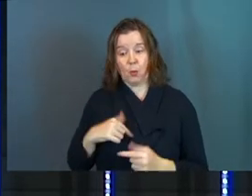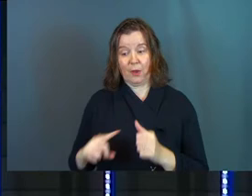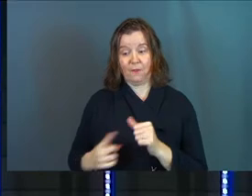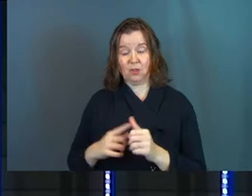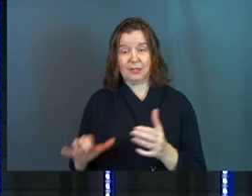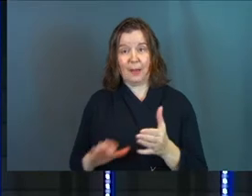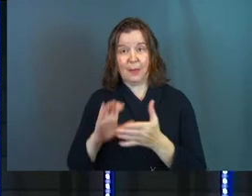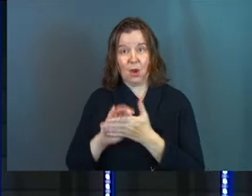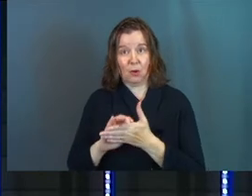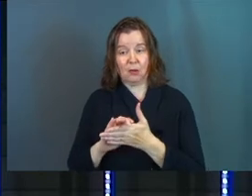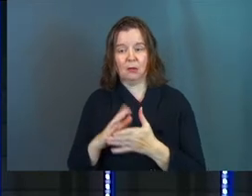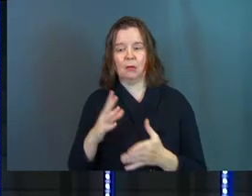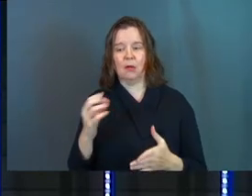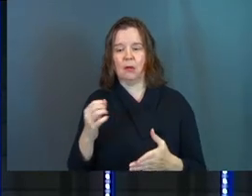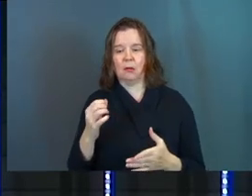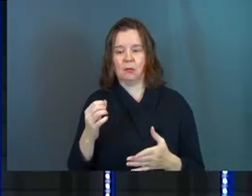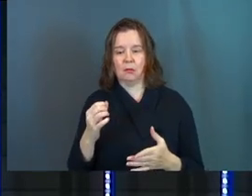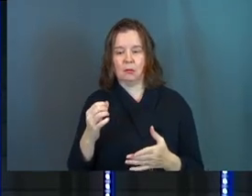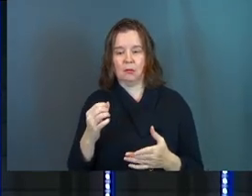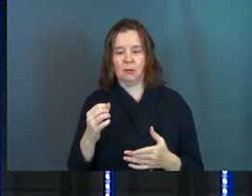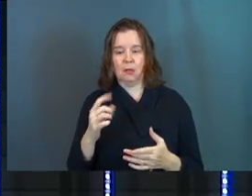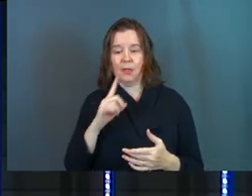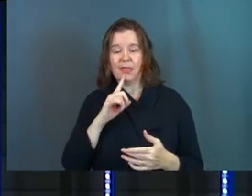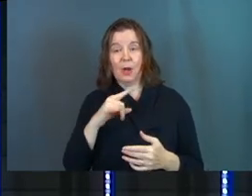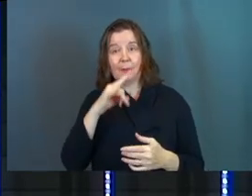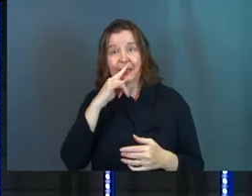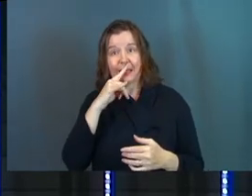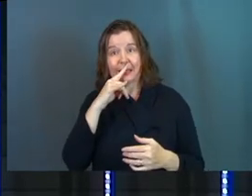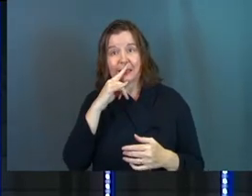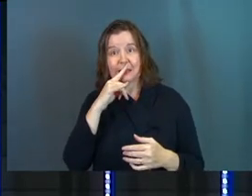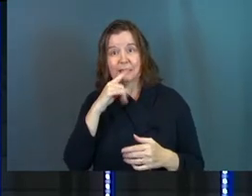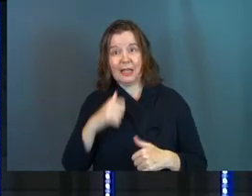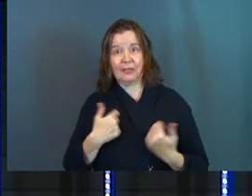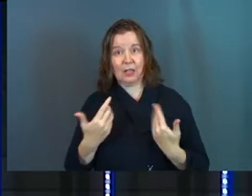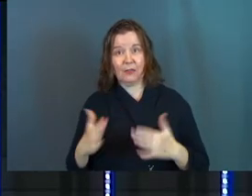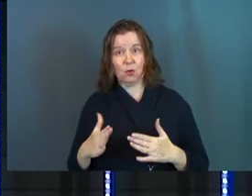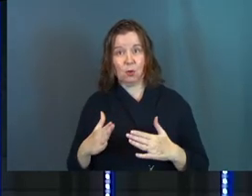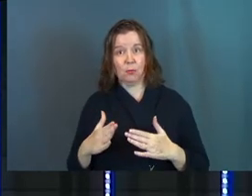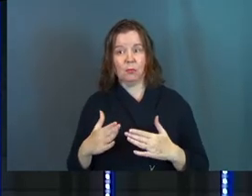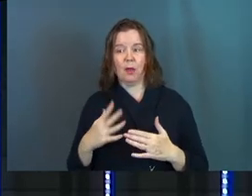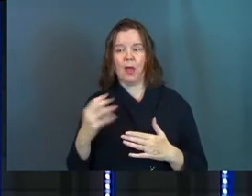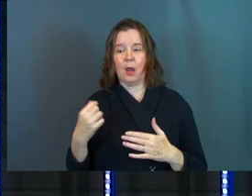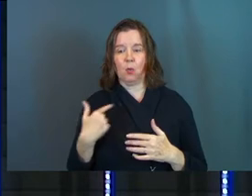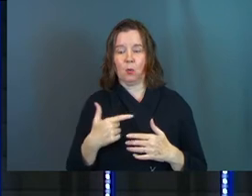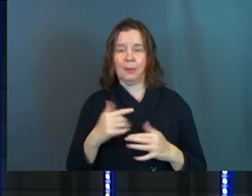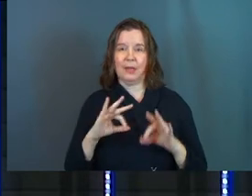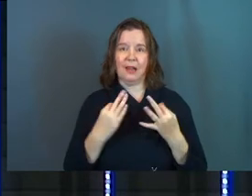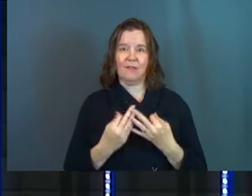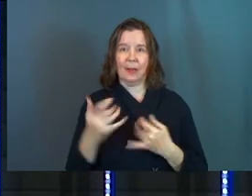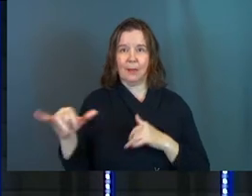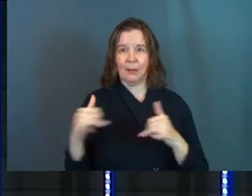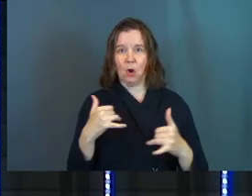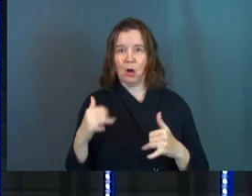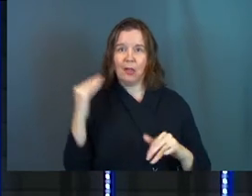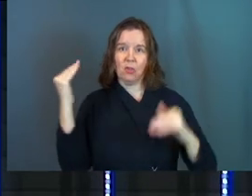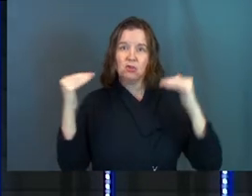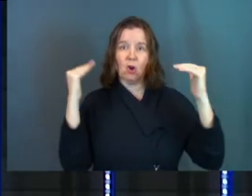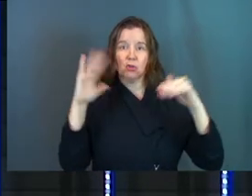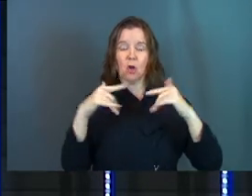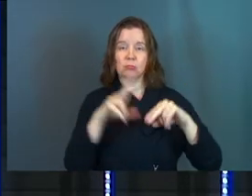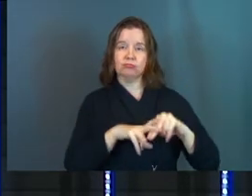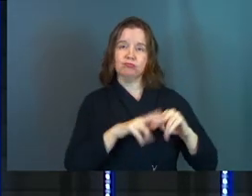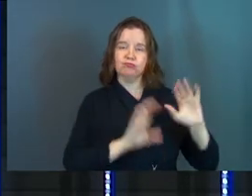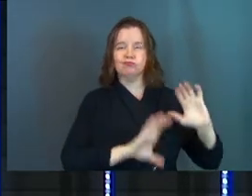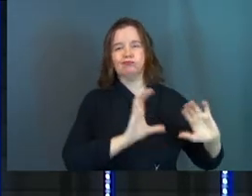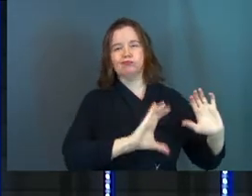when we first got married. And there would be kids in the living room, and we'd be at a family party, and the adults all